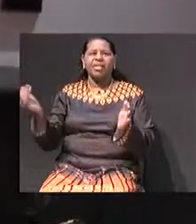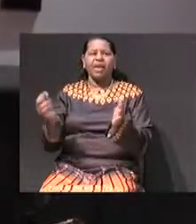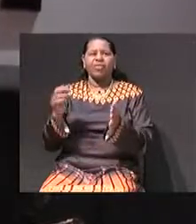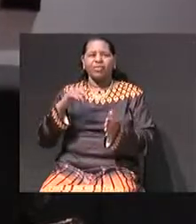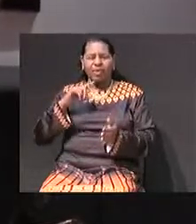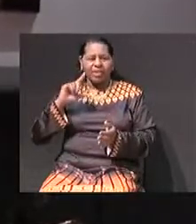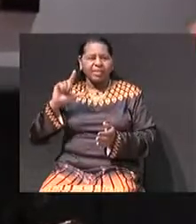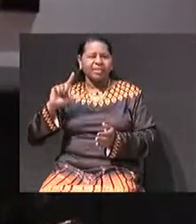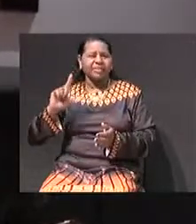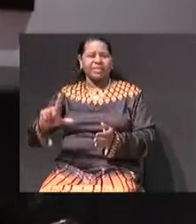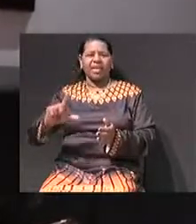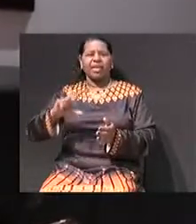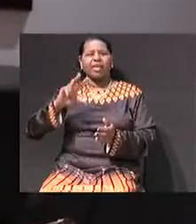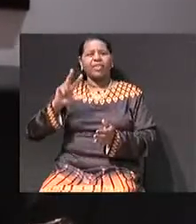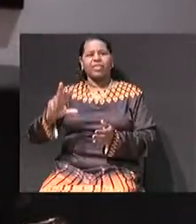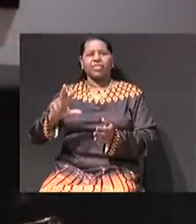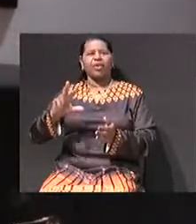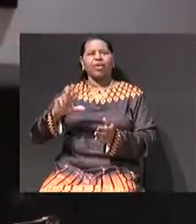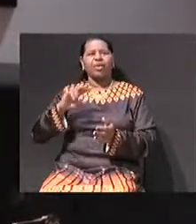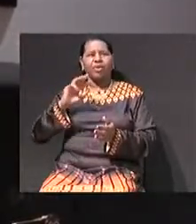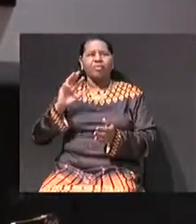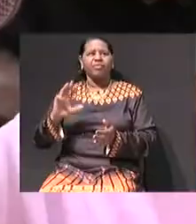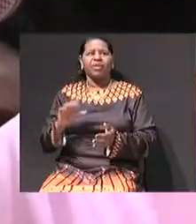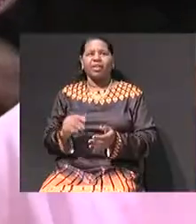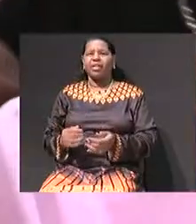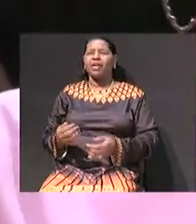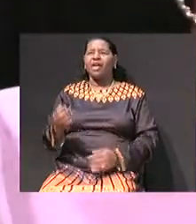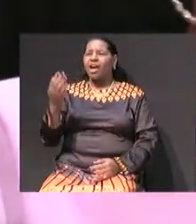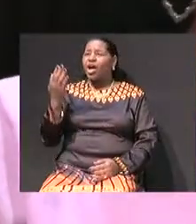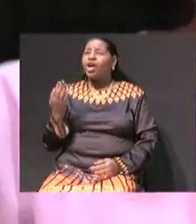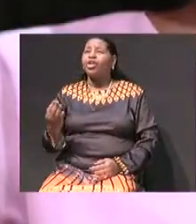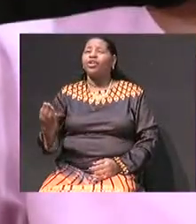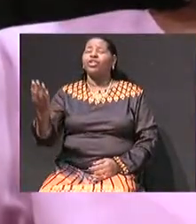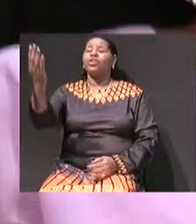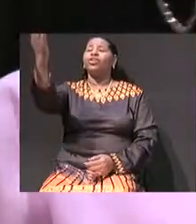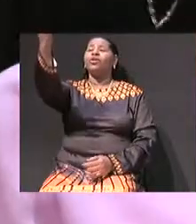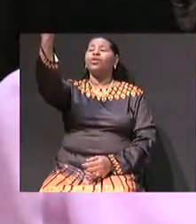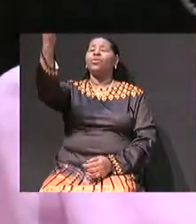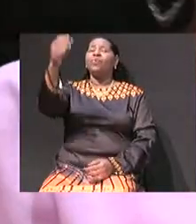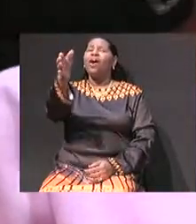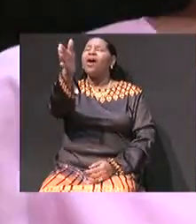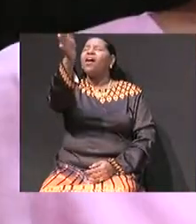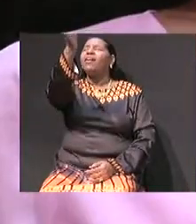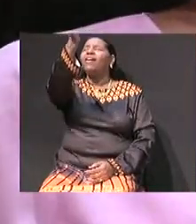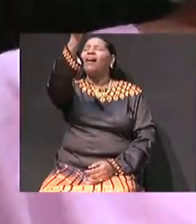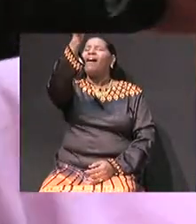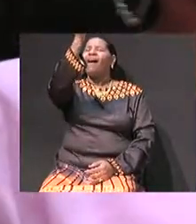a fourth chance, and we can declare you are God alone.